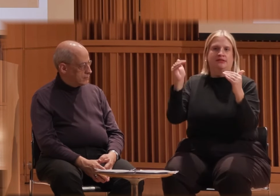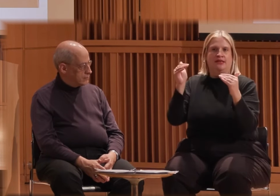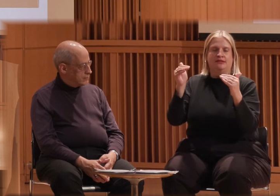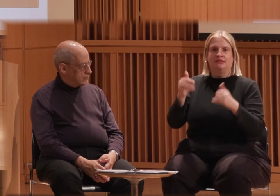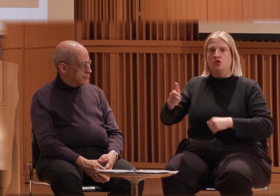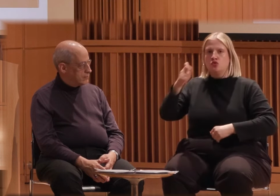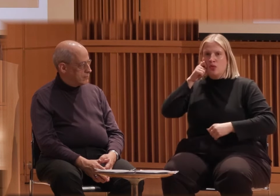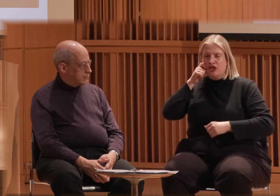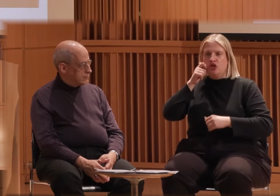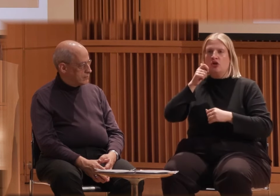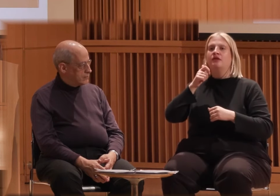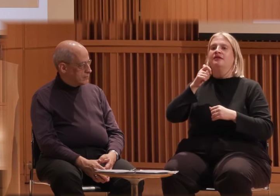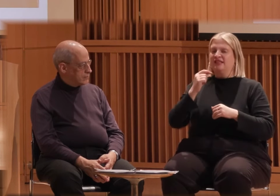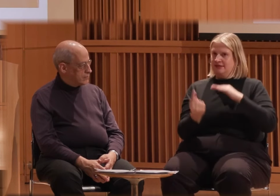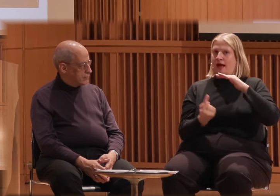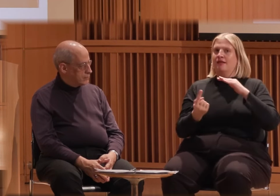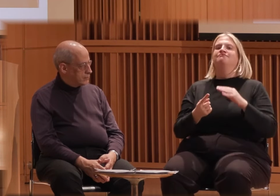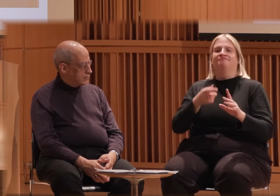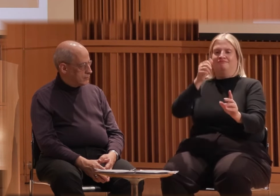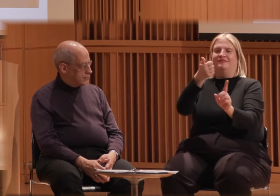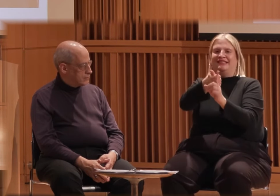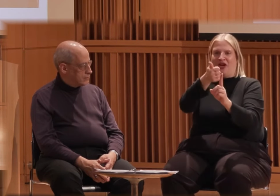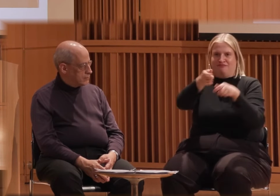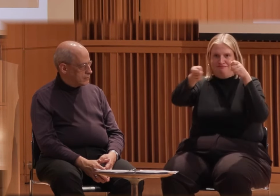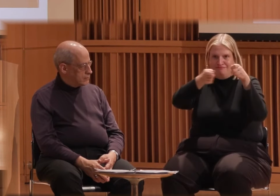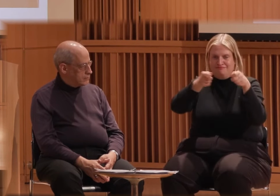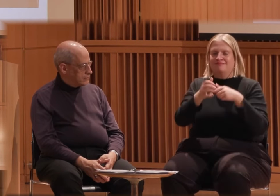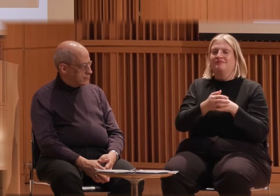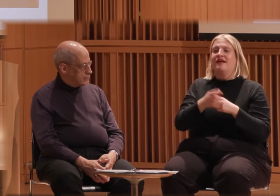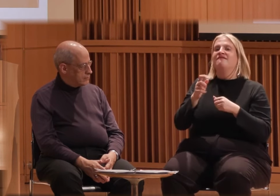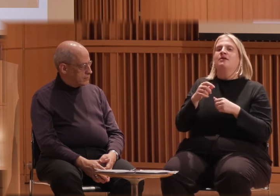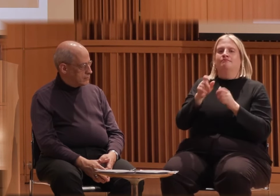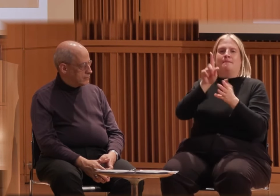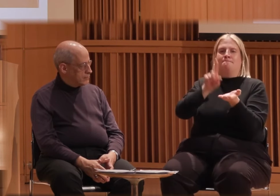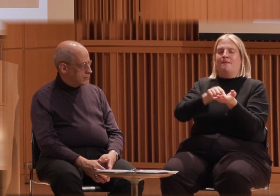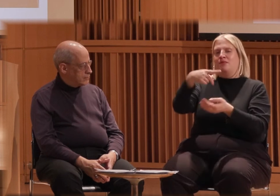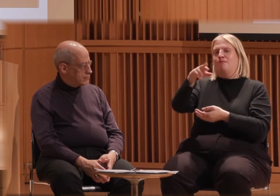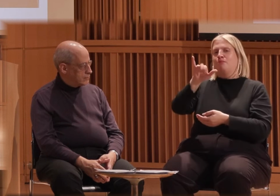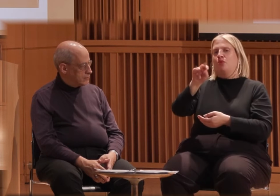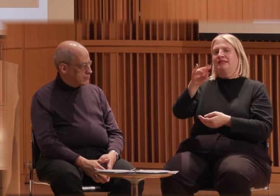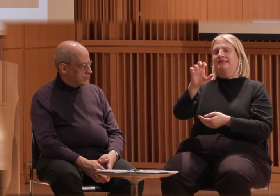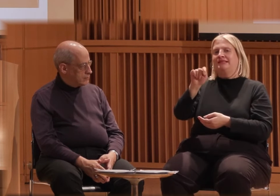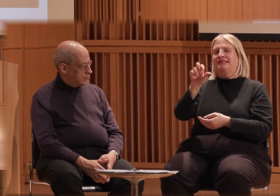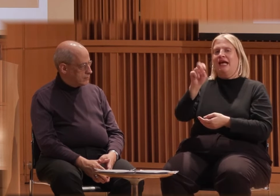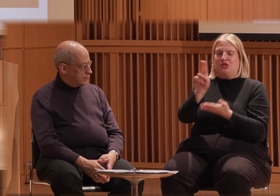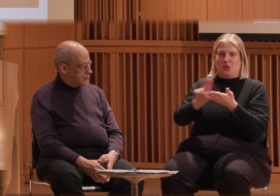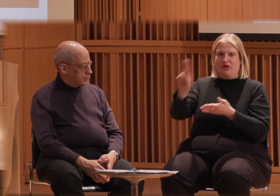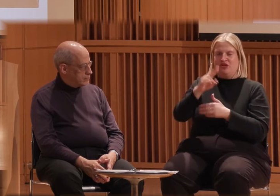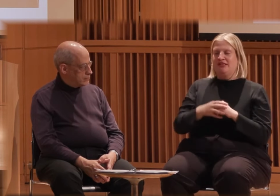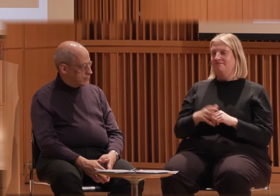Racial Solidarities and Politics from Below, forthcoming from Princeton University Press. Her other